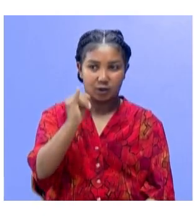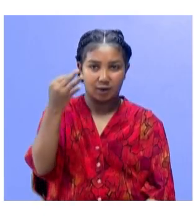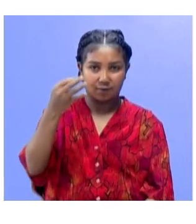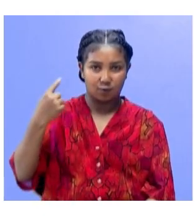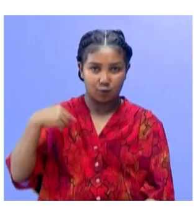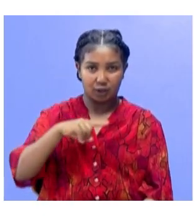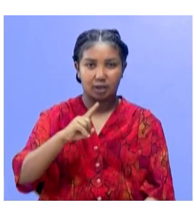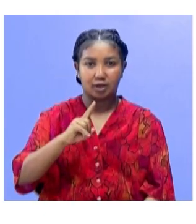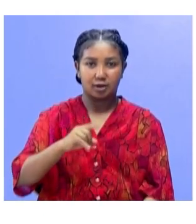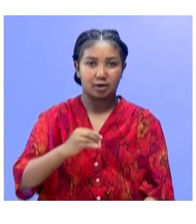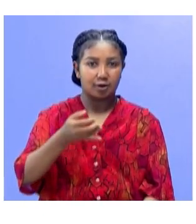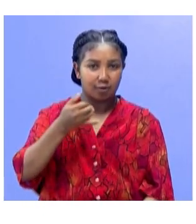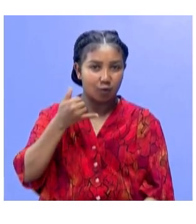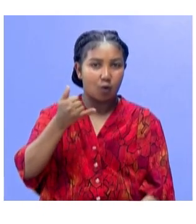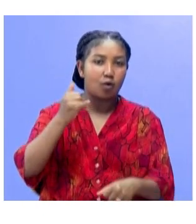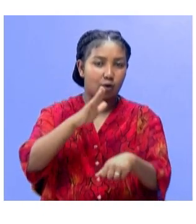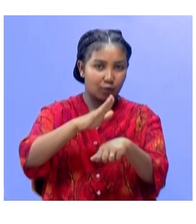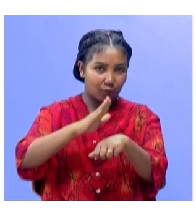we call